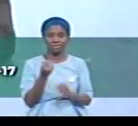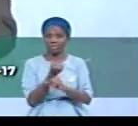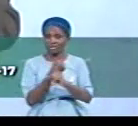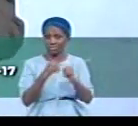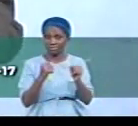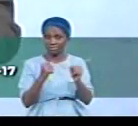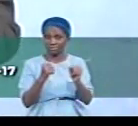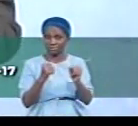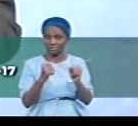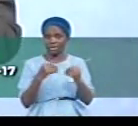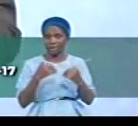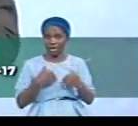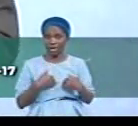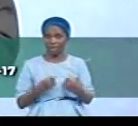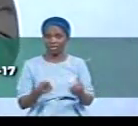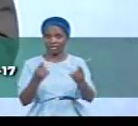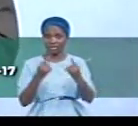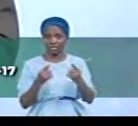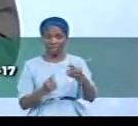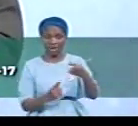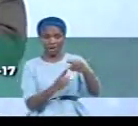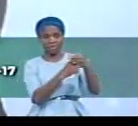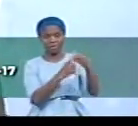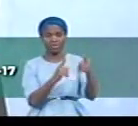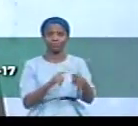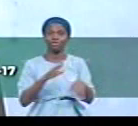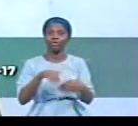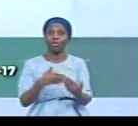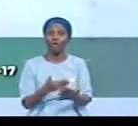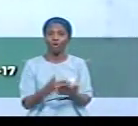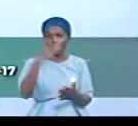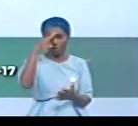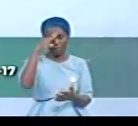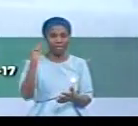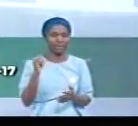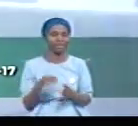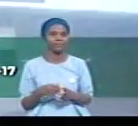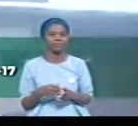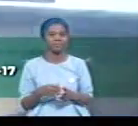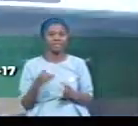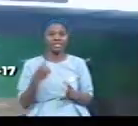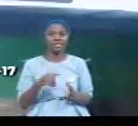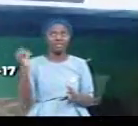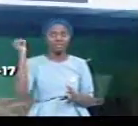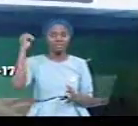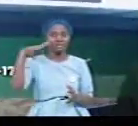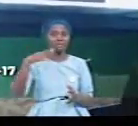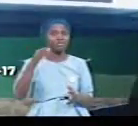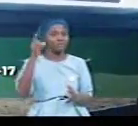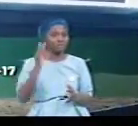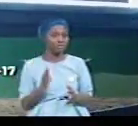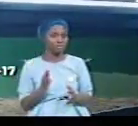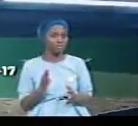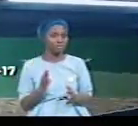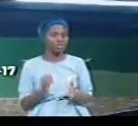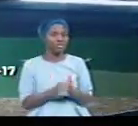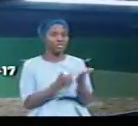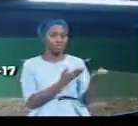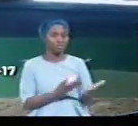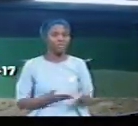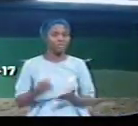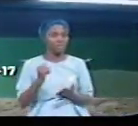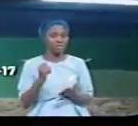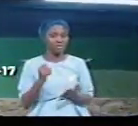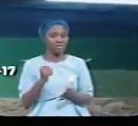salvation has appeared to all men. The grace of God that bringeth